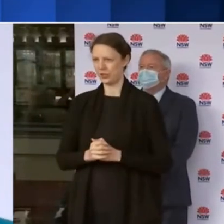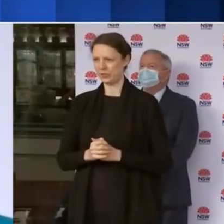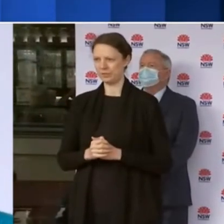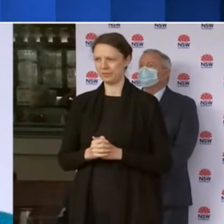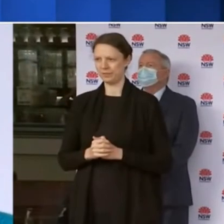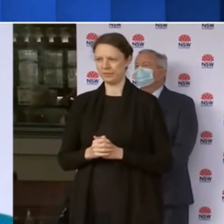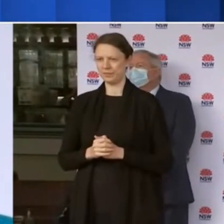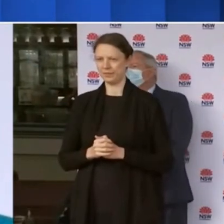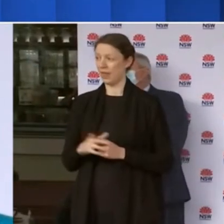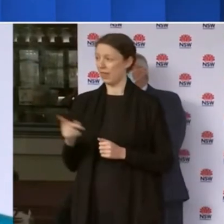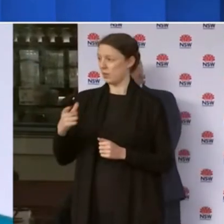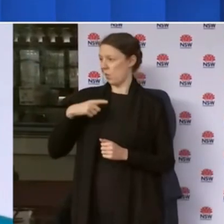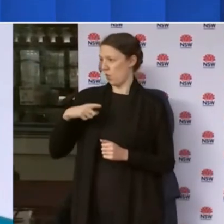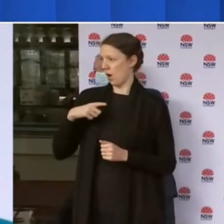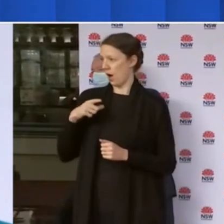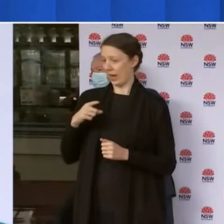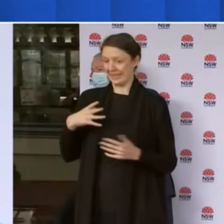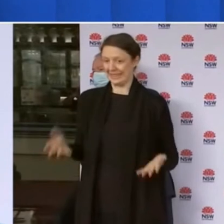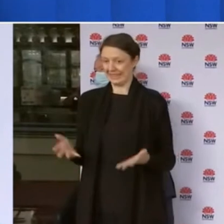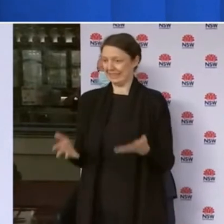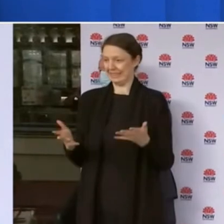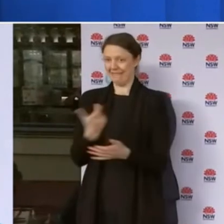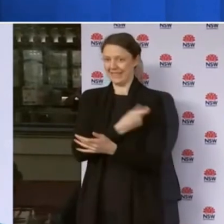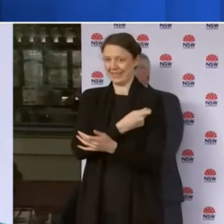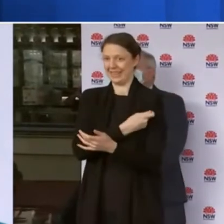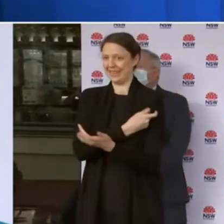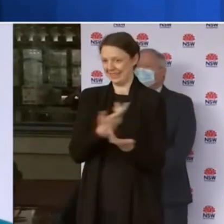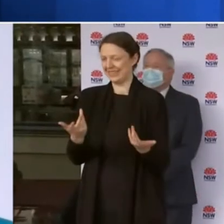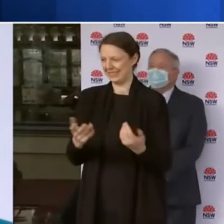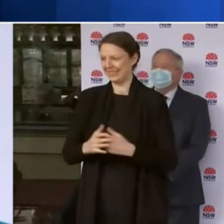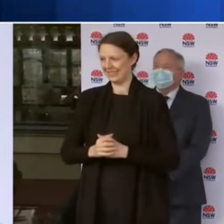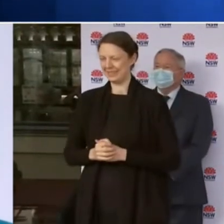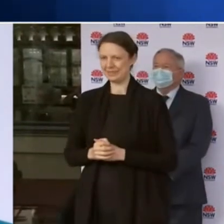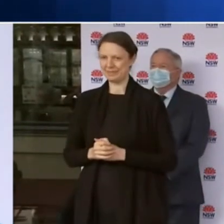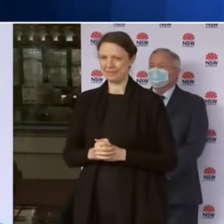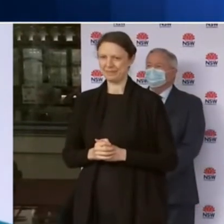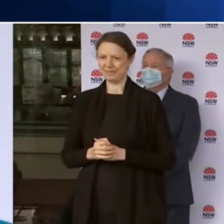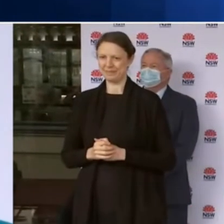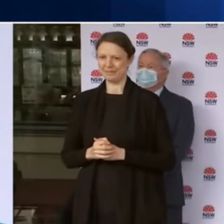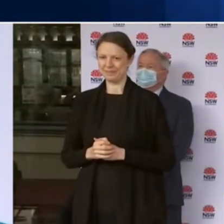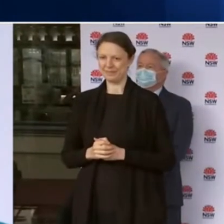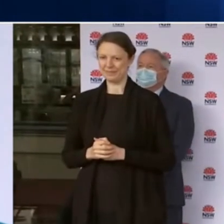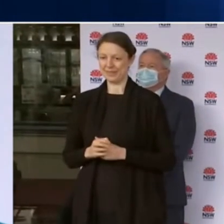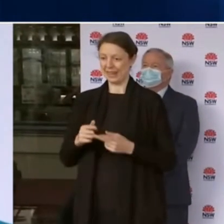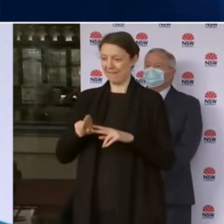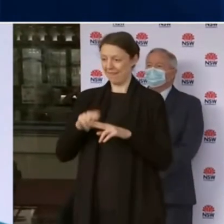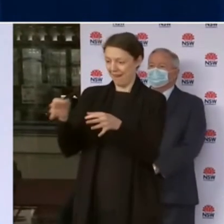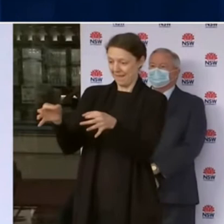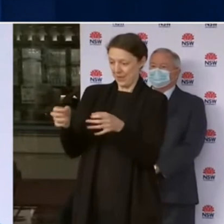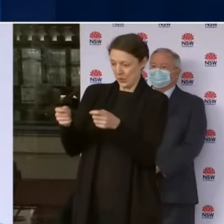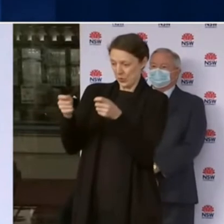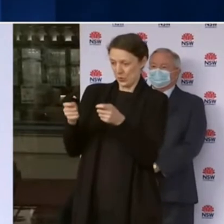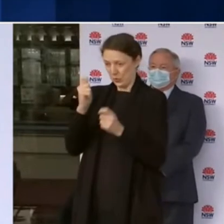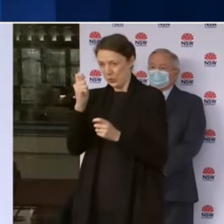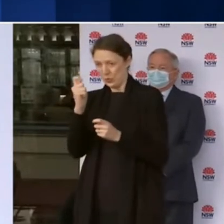why the sooner our population is vaccinated, the sooner our population is vaccinated, the